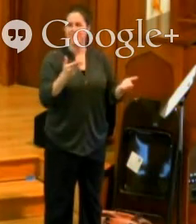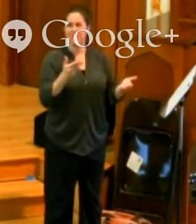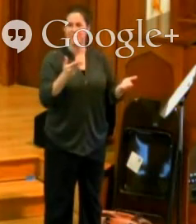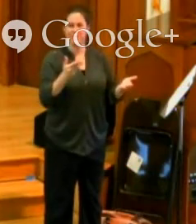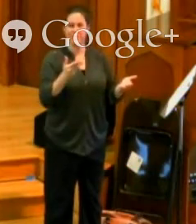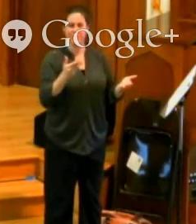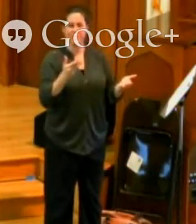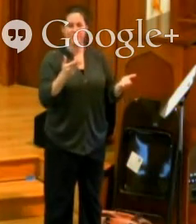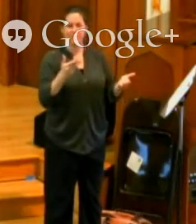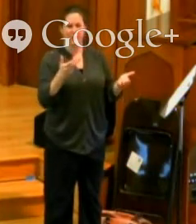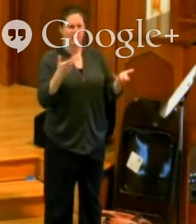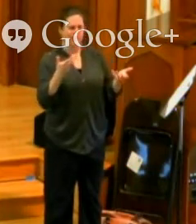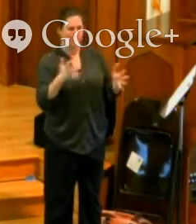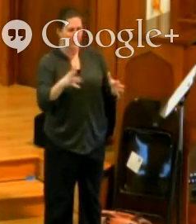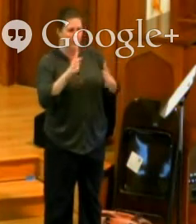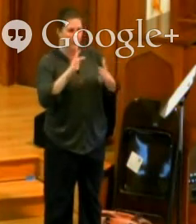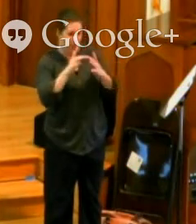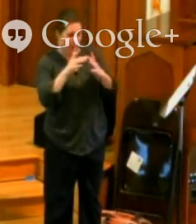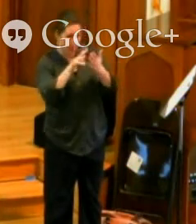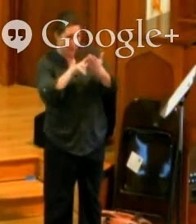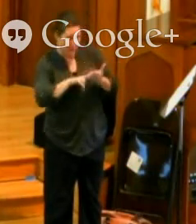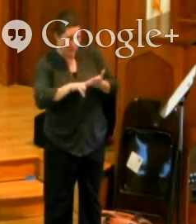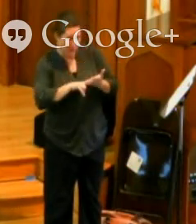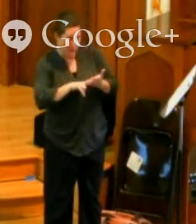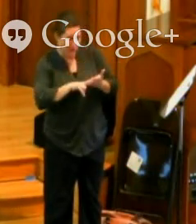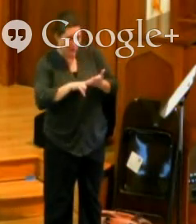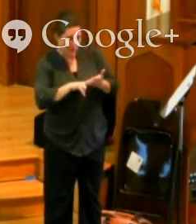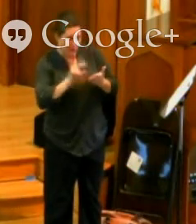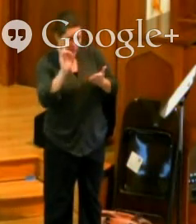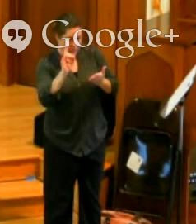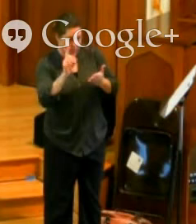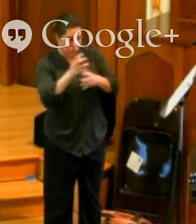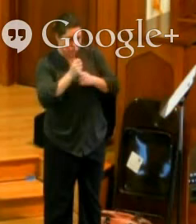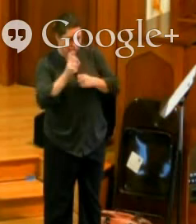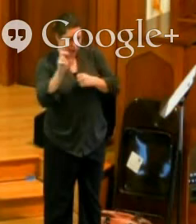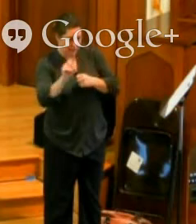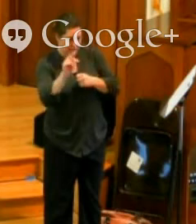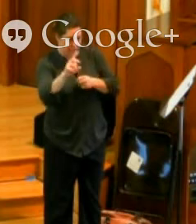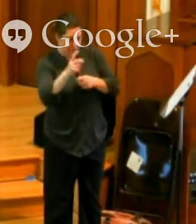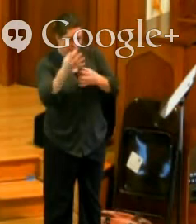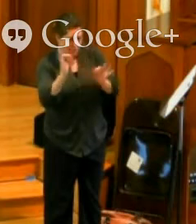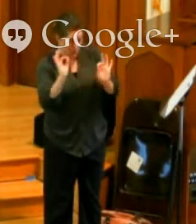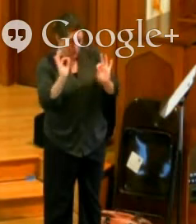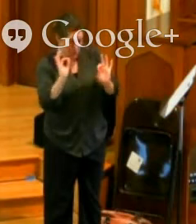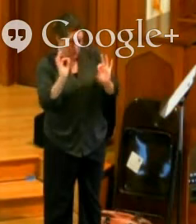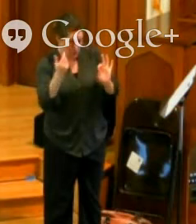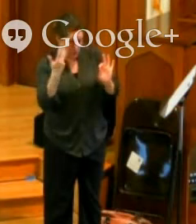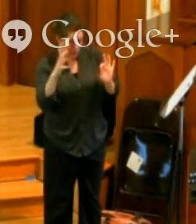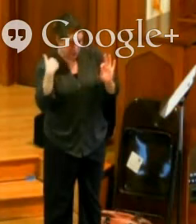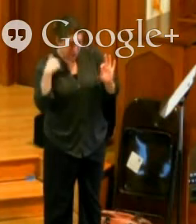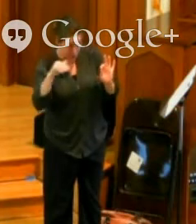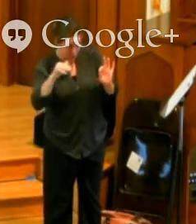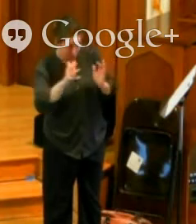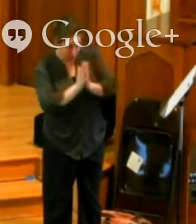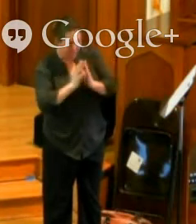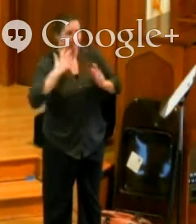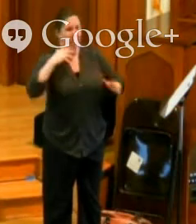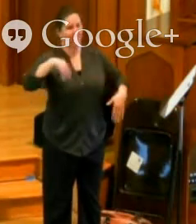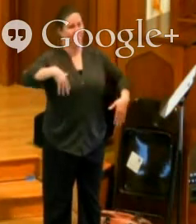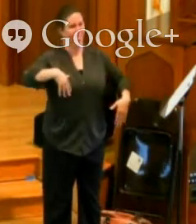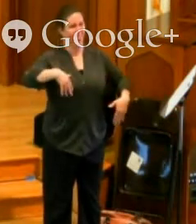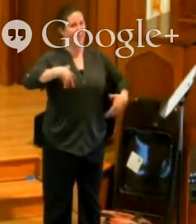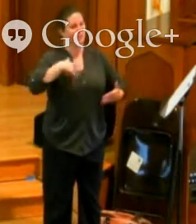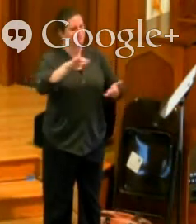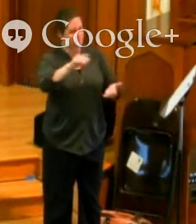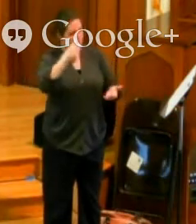did you register online? I'm not meaning to embarrass you. Did you get your free DVD, or did you ask about that? Not yet. Okay, be sure and do